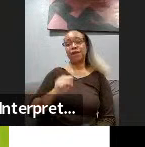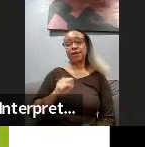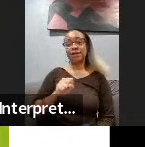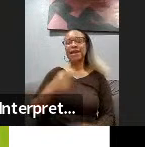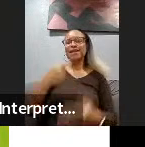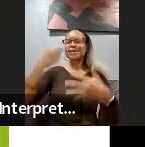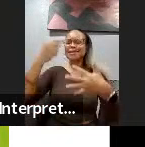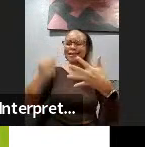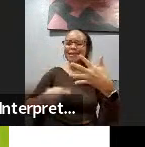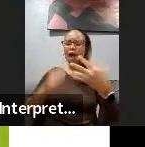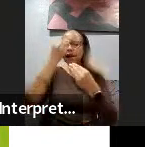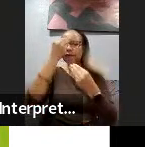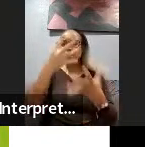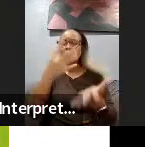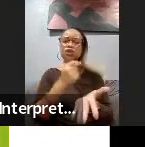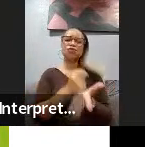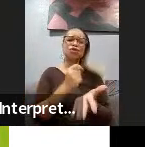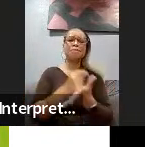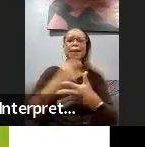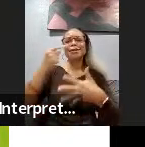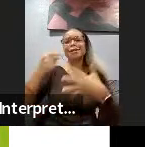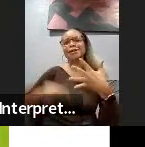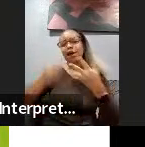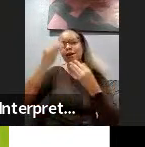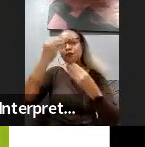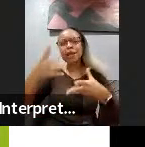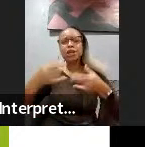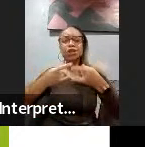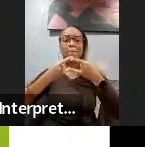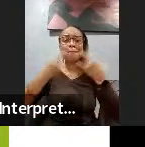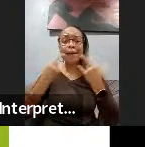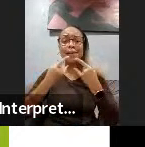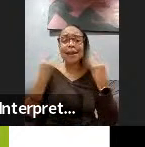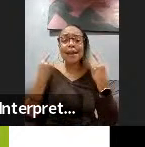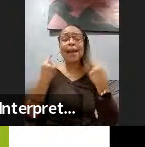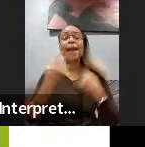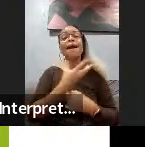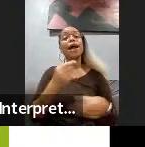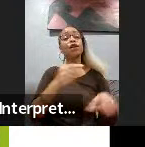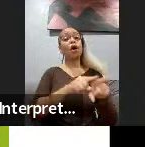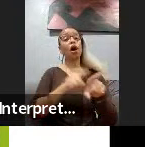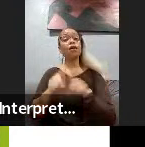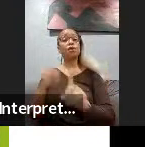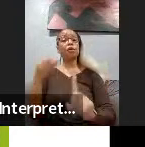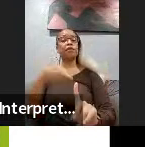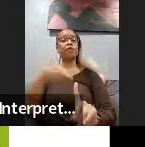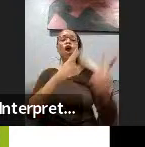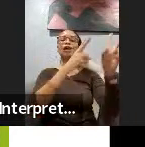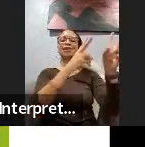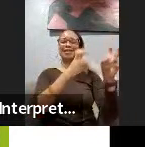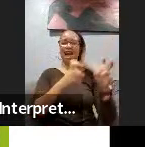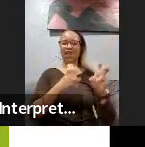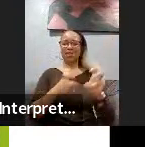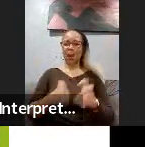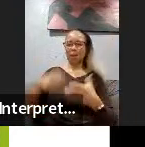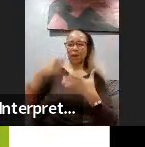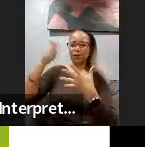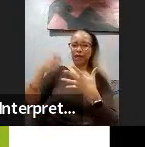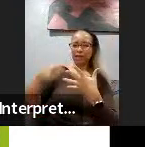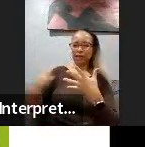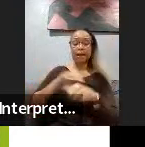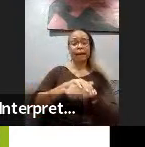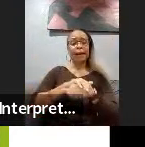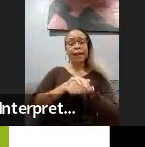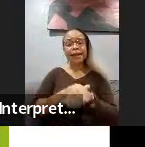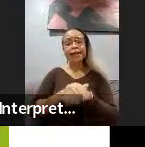treatment. There's information about masking. And then what's also available on that website is this downloadable checklist available in English, Spanish, Chinese,